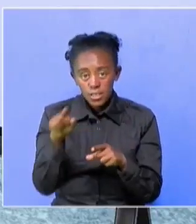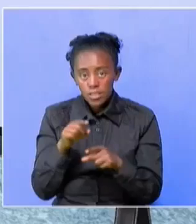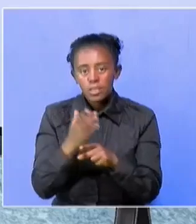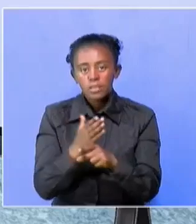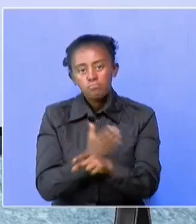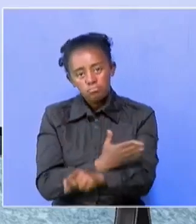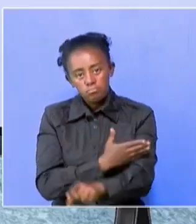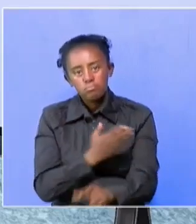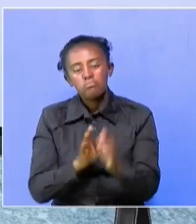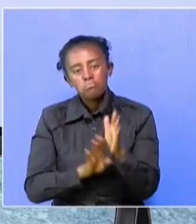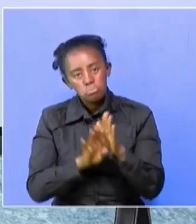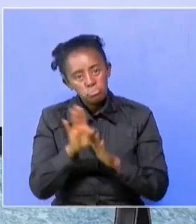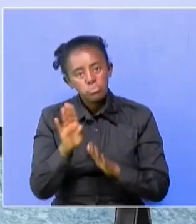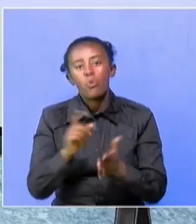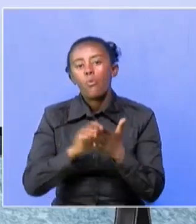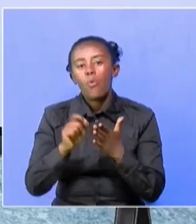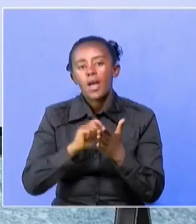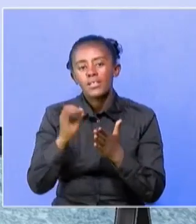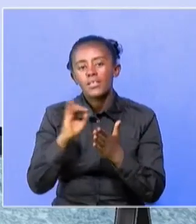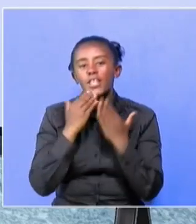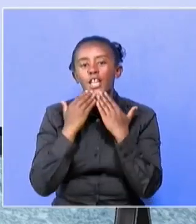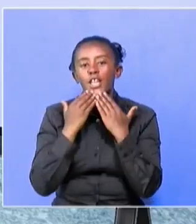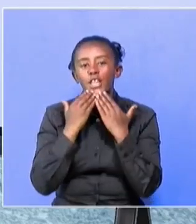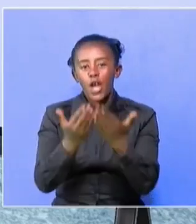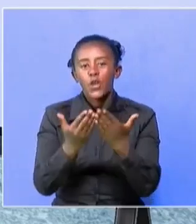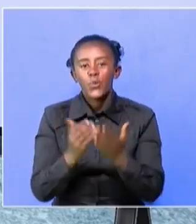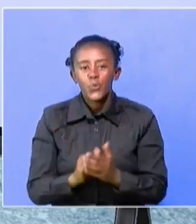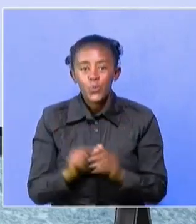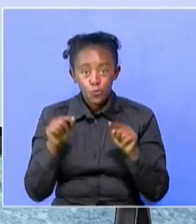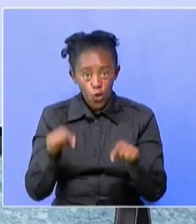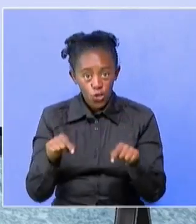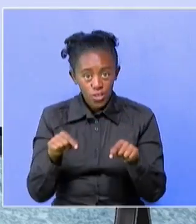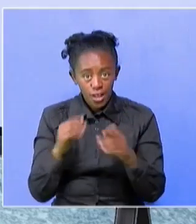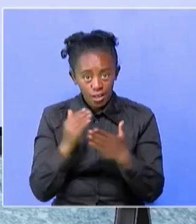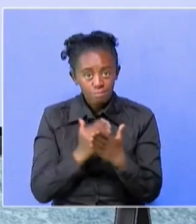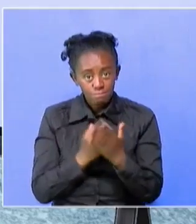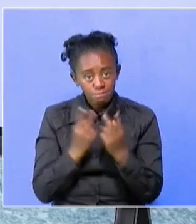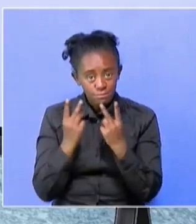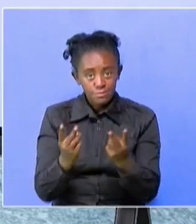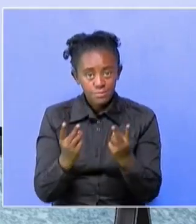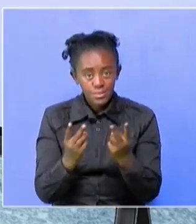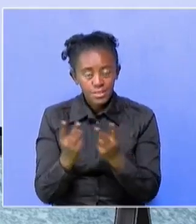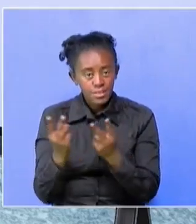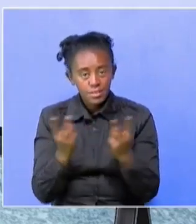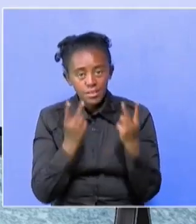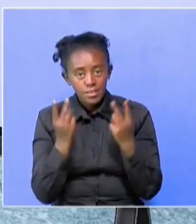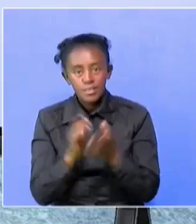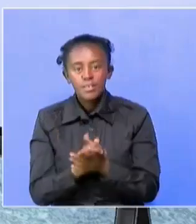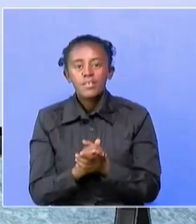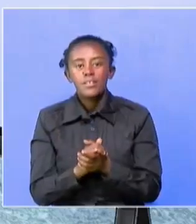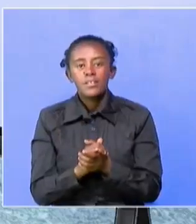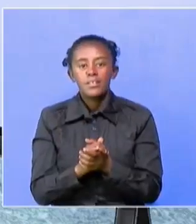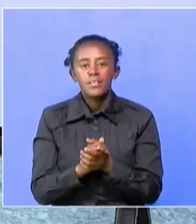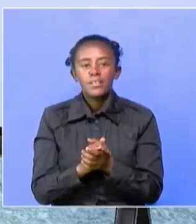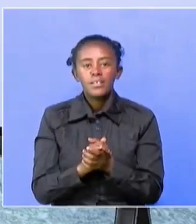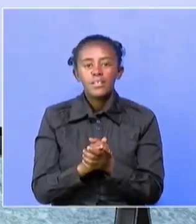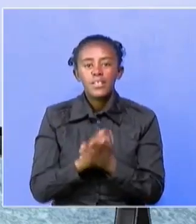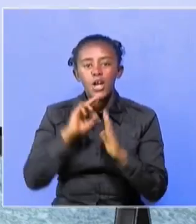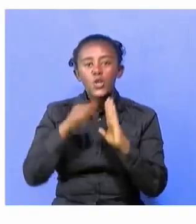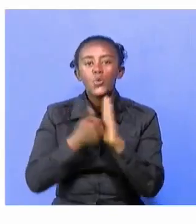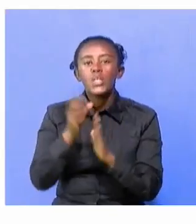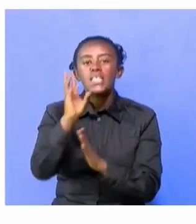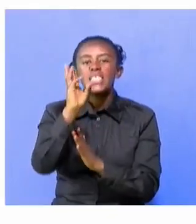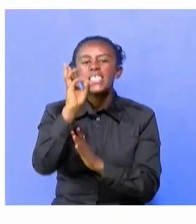developing your writing skill. Thank you. For today, we will see another important issue, that is